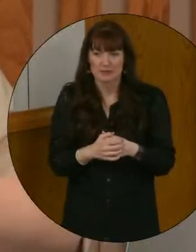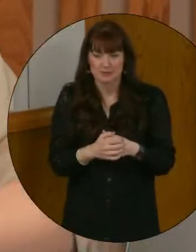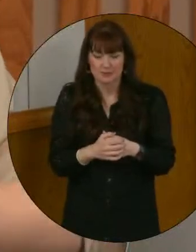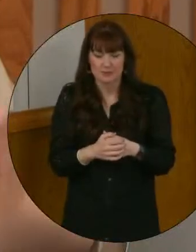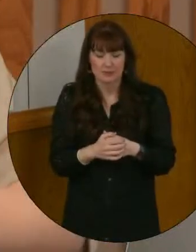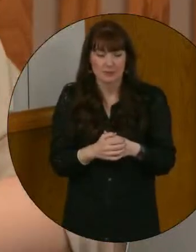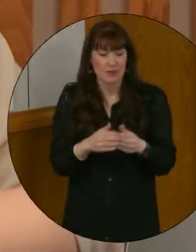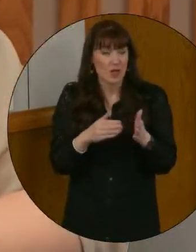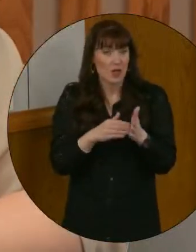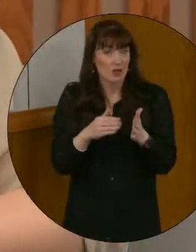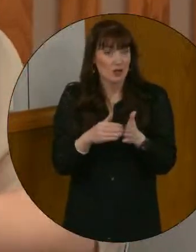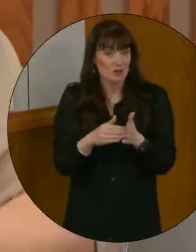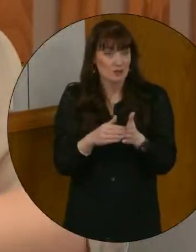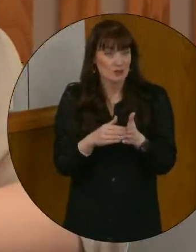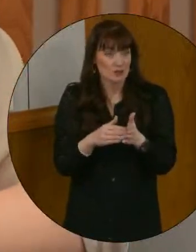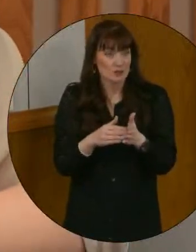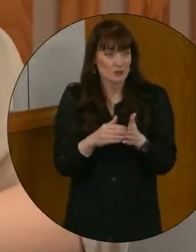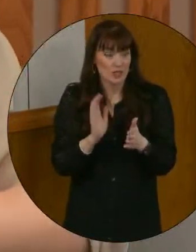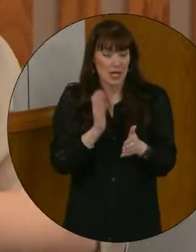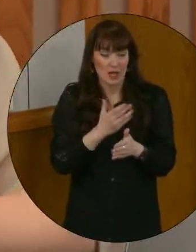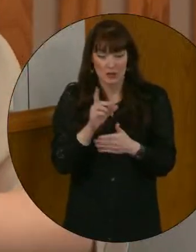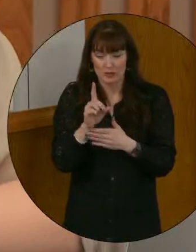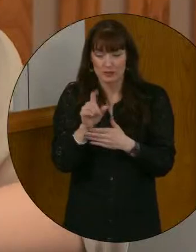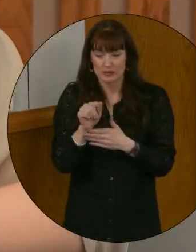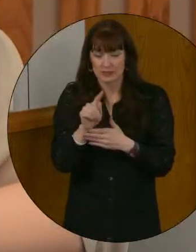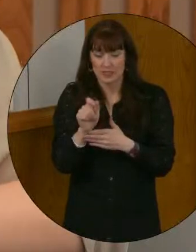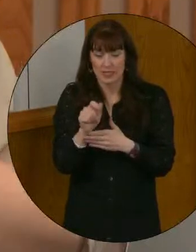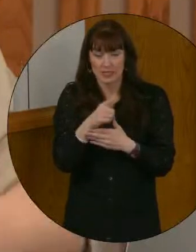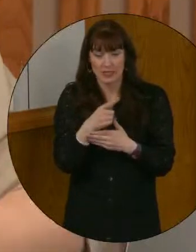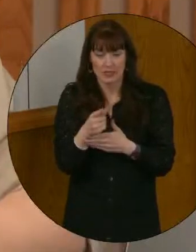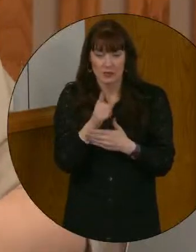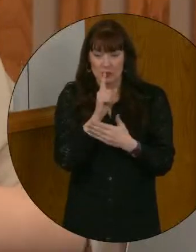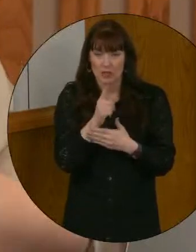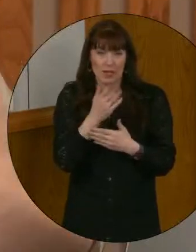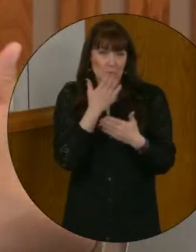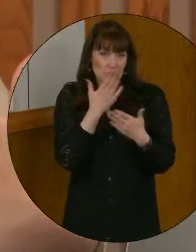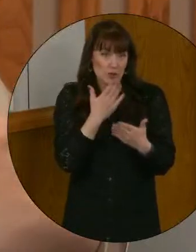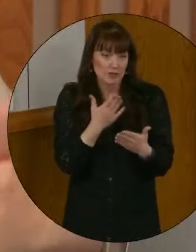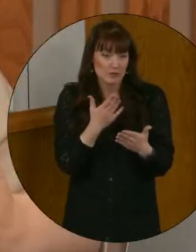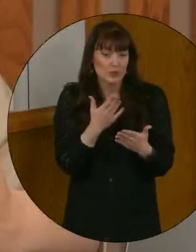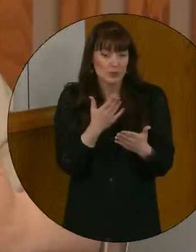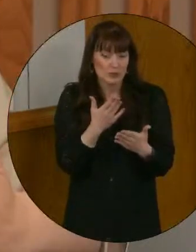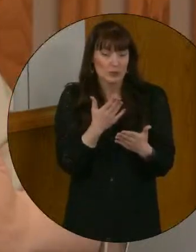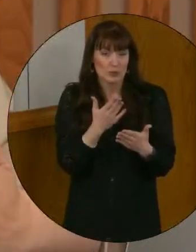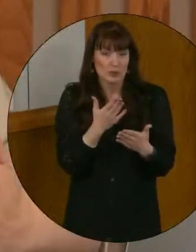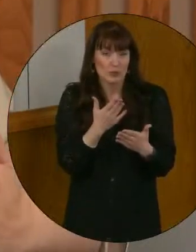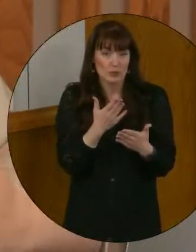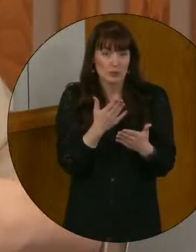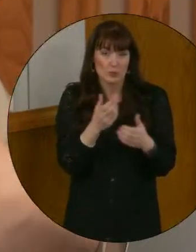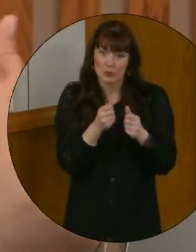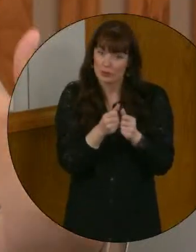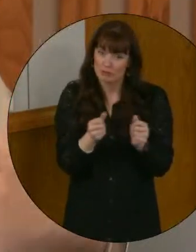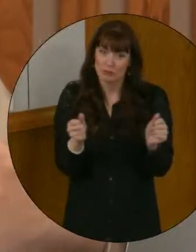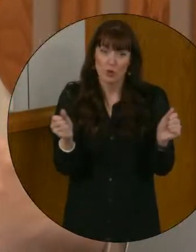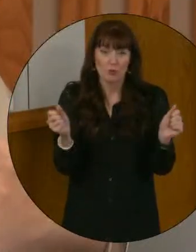I often sometimes when I look at our data and I think I'm grateful that we are transparent with our